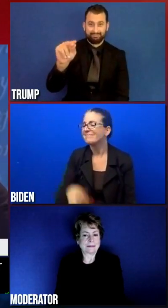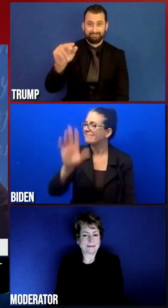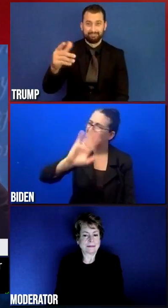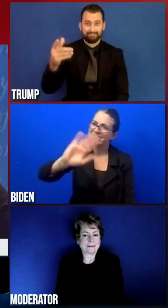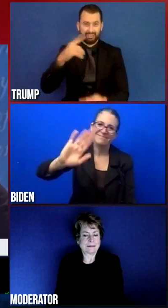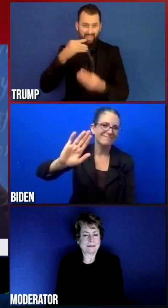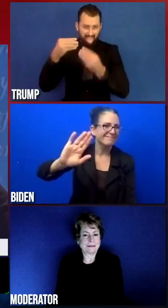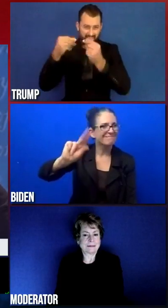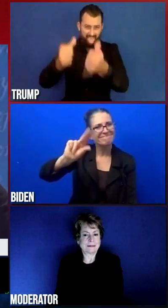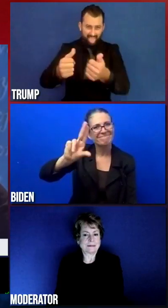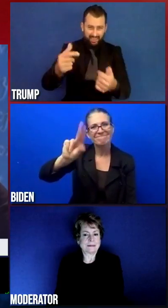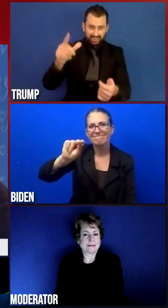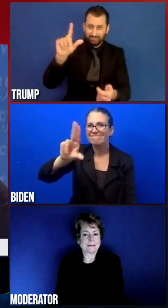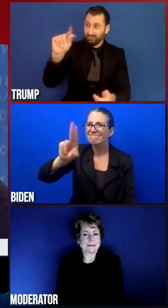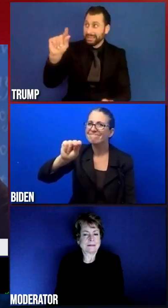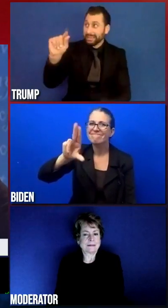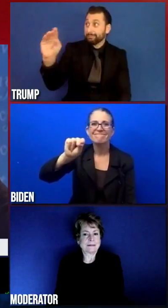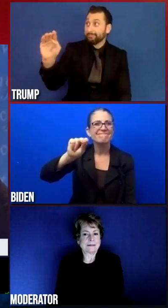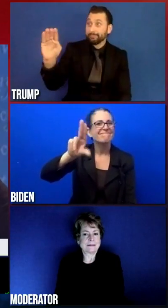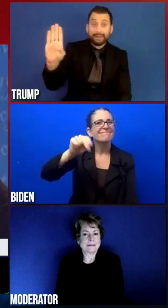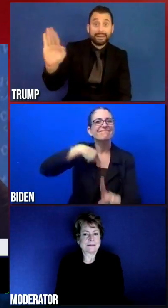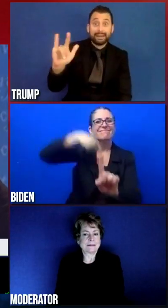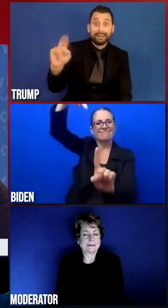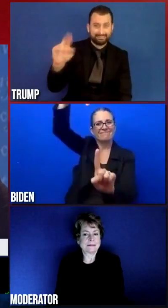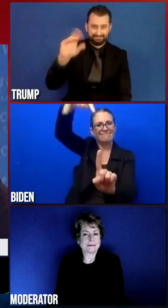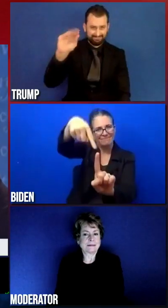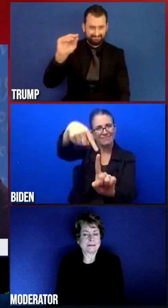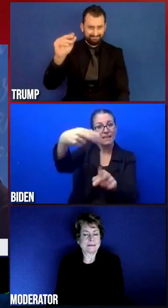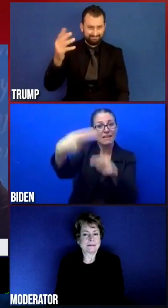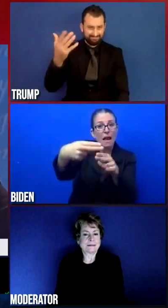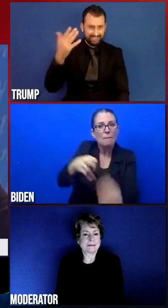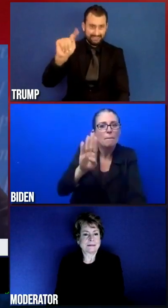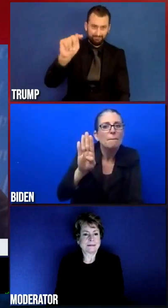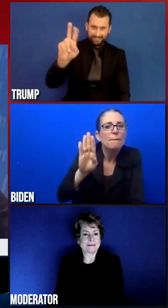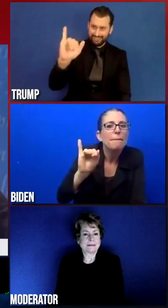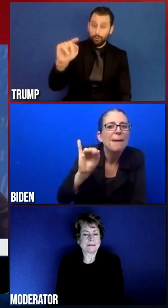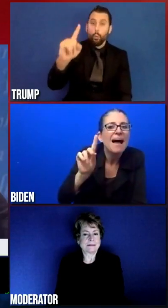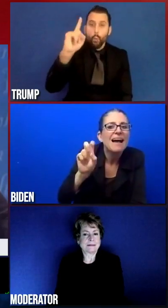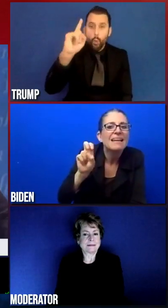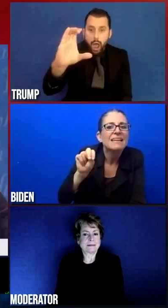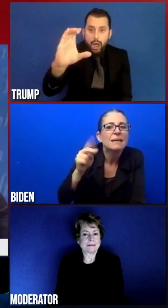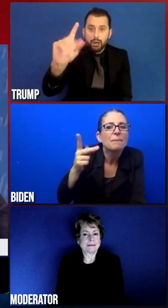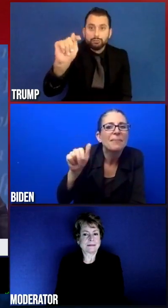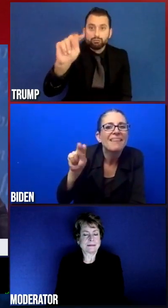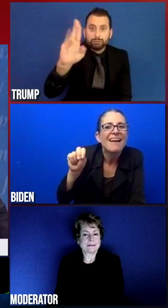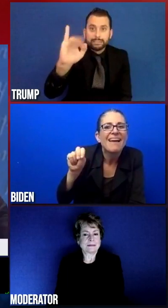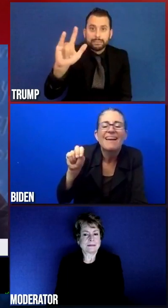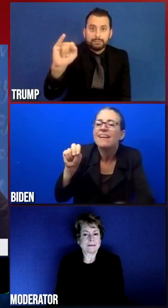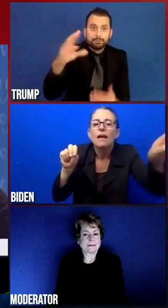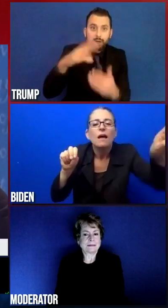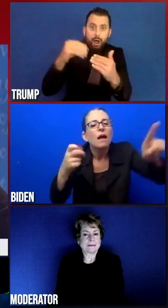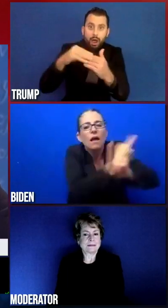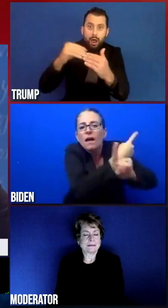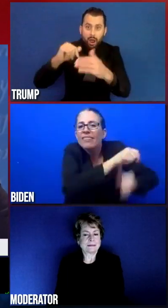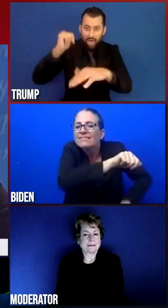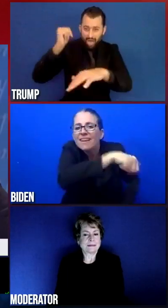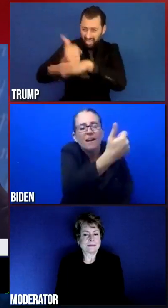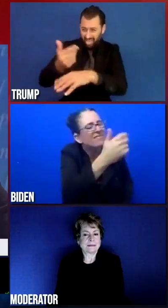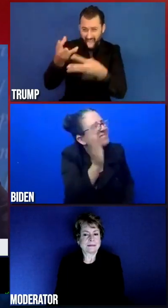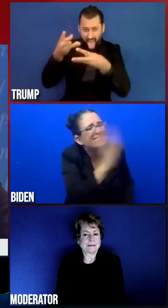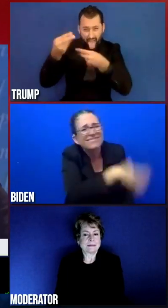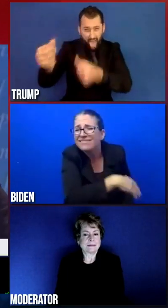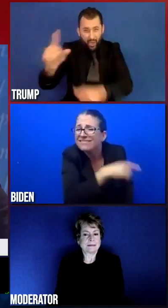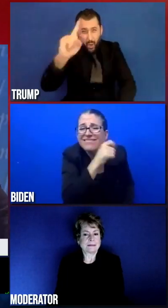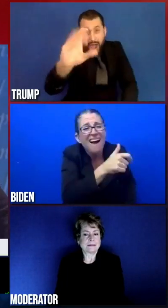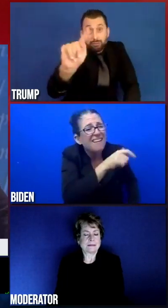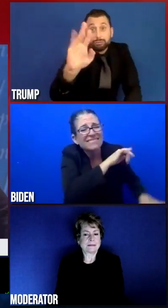buildings and rebuild the building. No, it's the dumbest, most ridiculous. Where airplanes are out of business, where two-car systems are